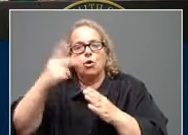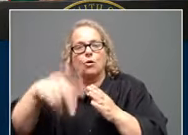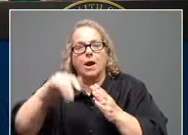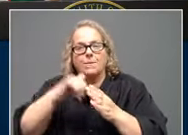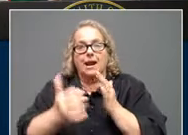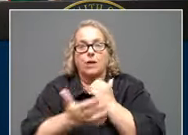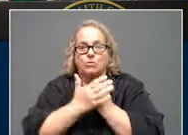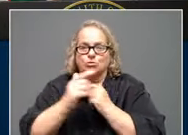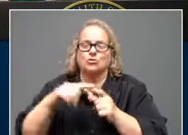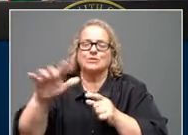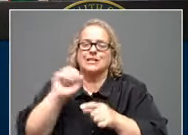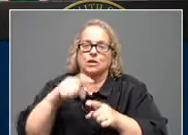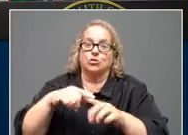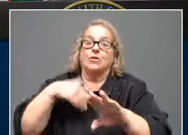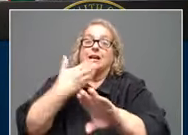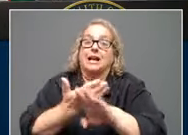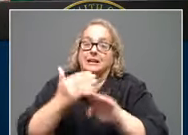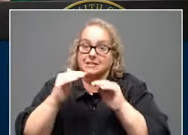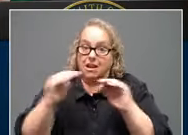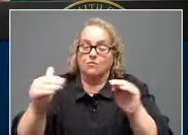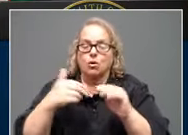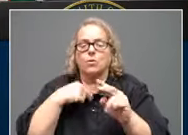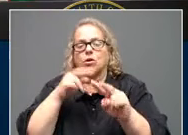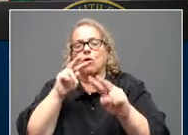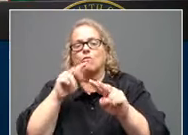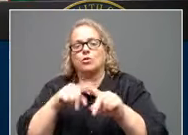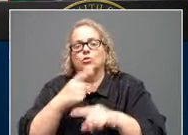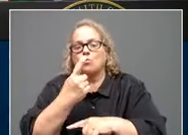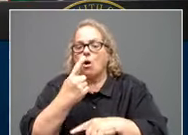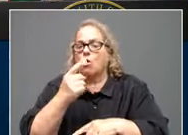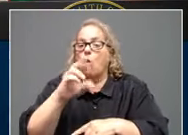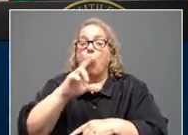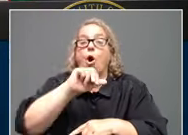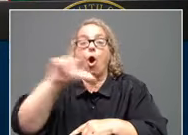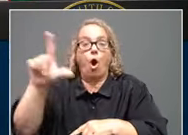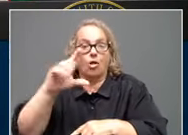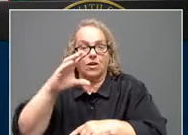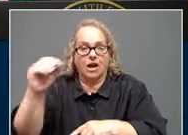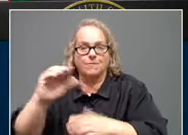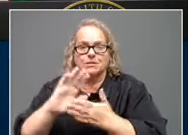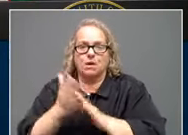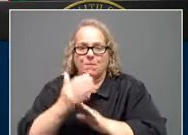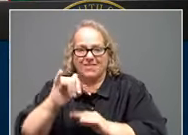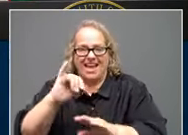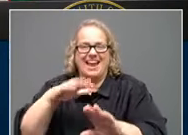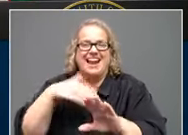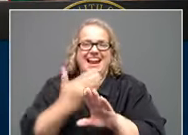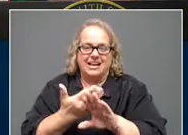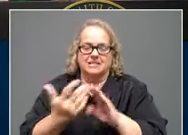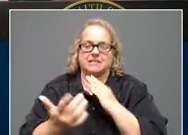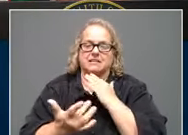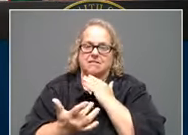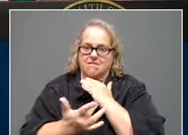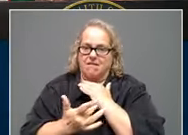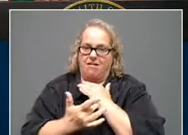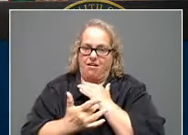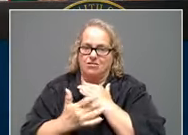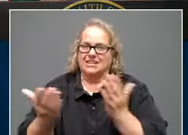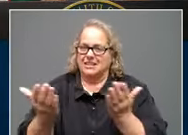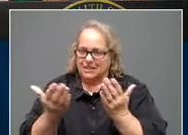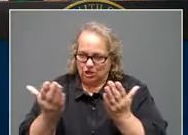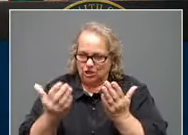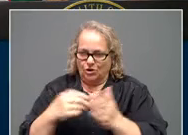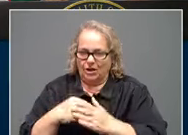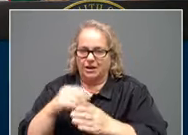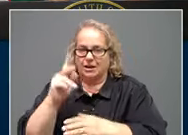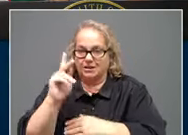to the next level. We look forward to one and or all these companies becoming that next technology juggernaut right here in the